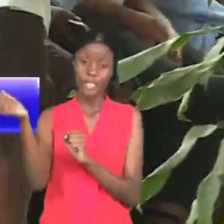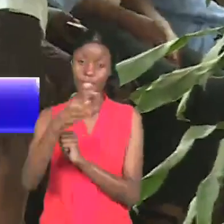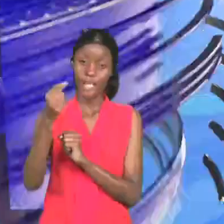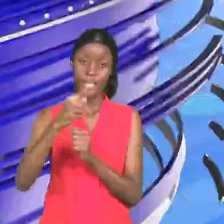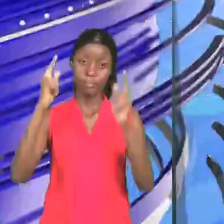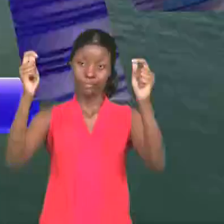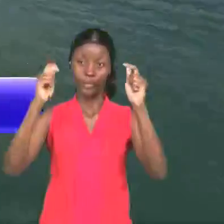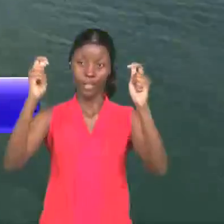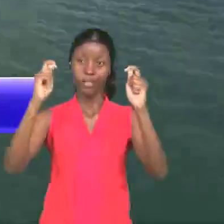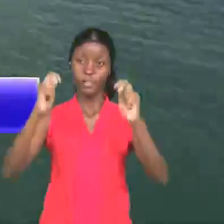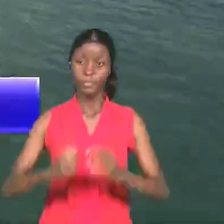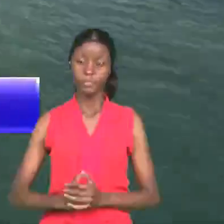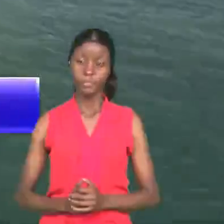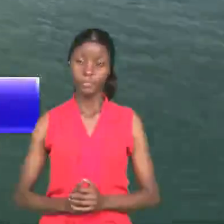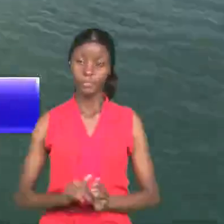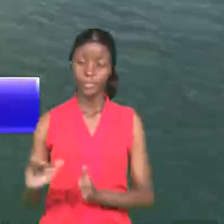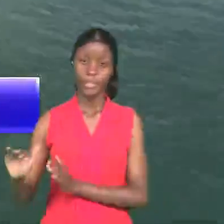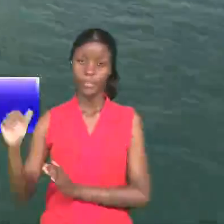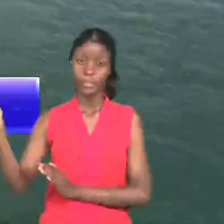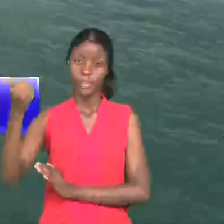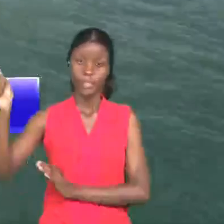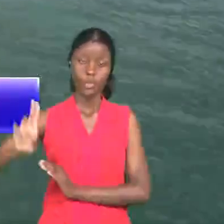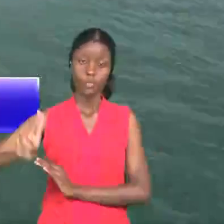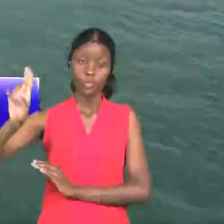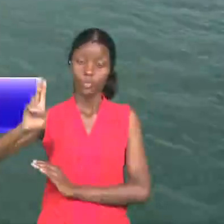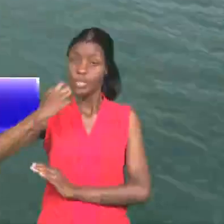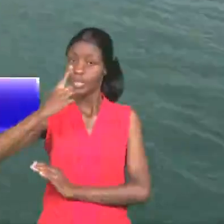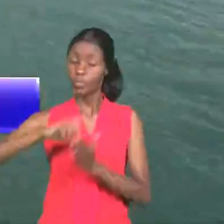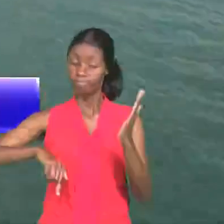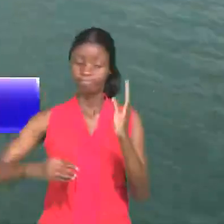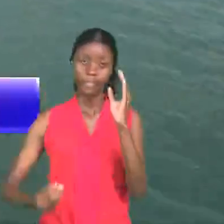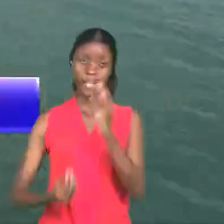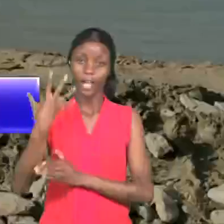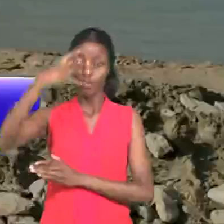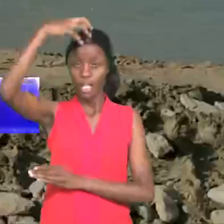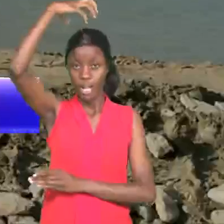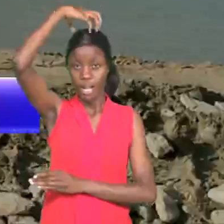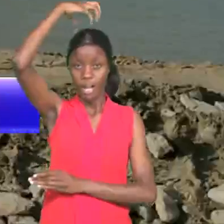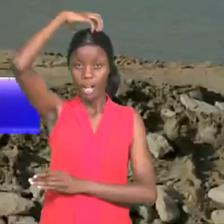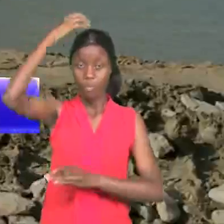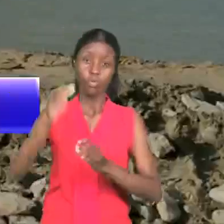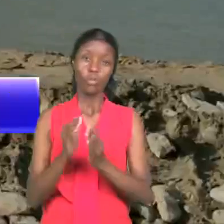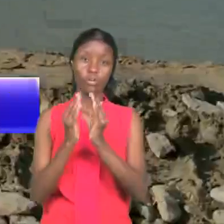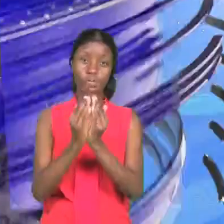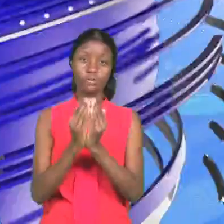protest. President Uhuru Kenyatta set to launch Lamu Port in